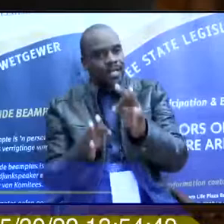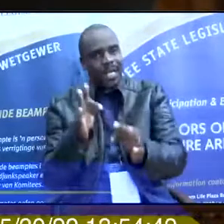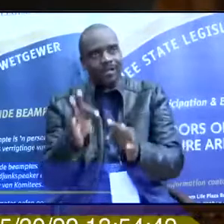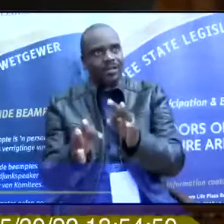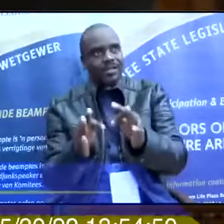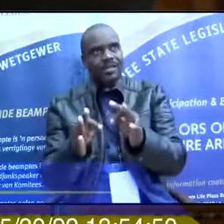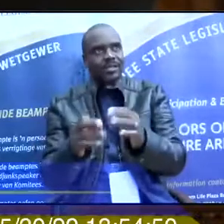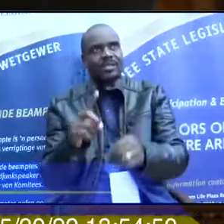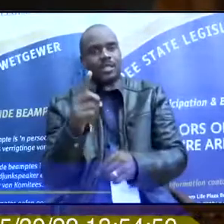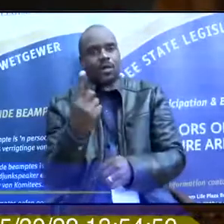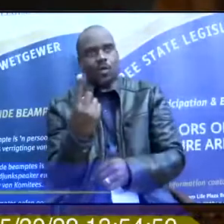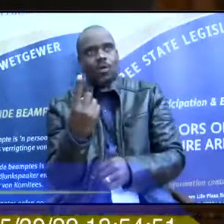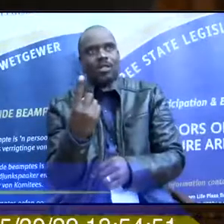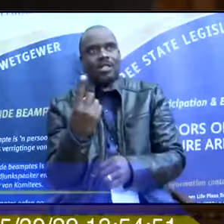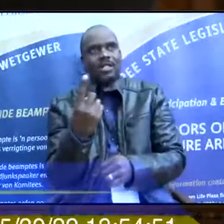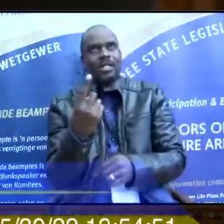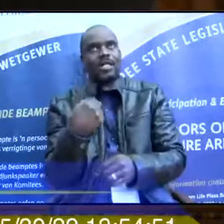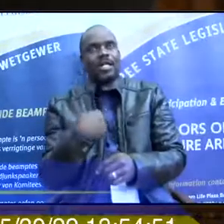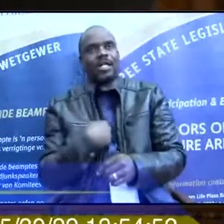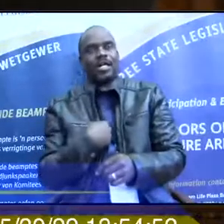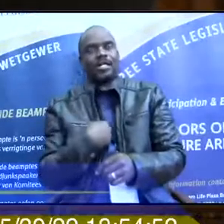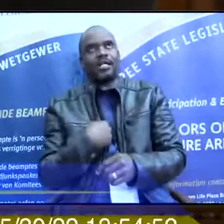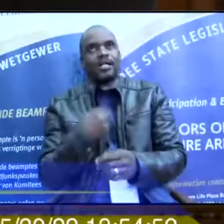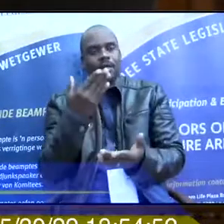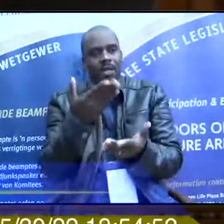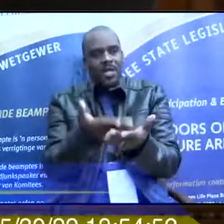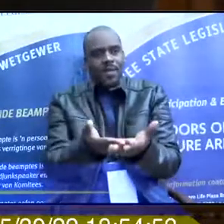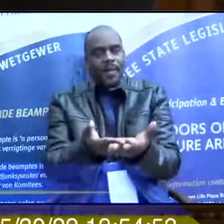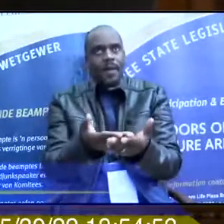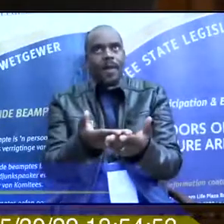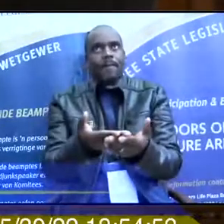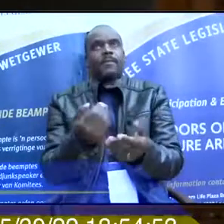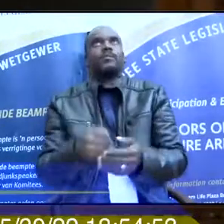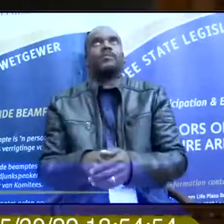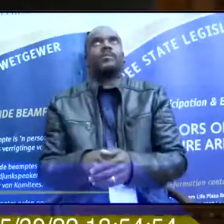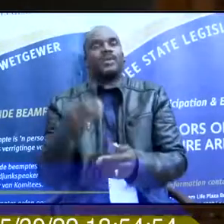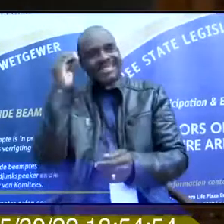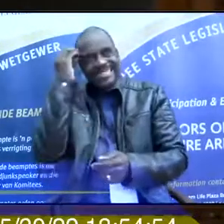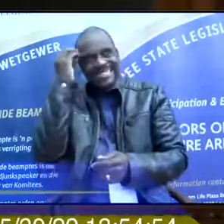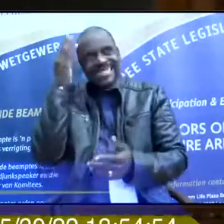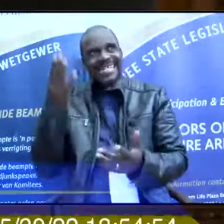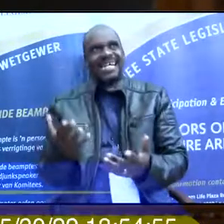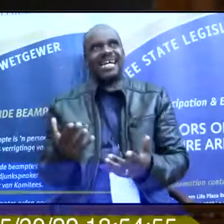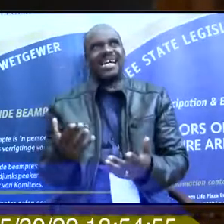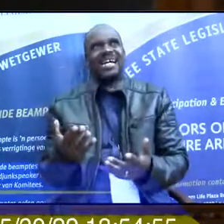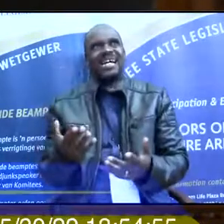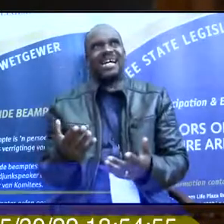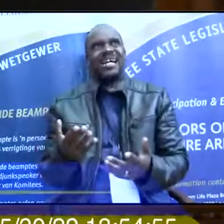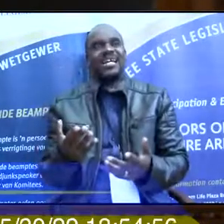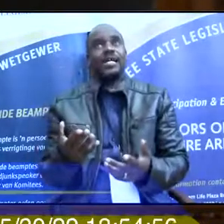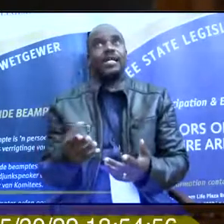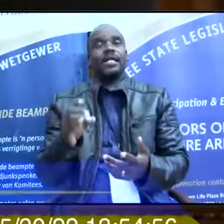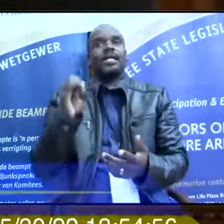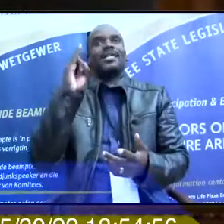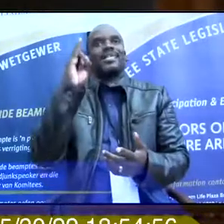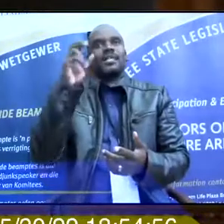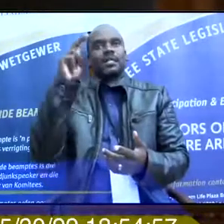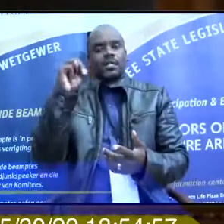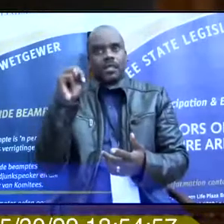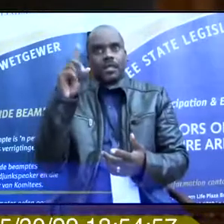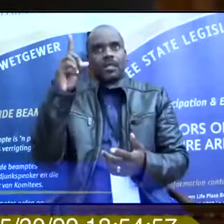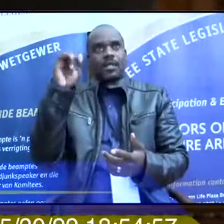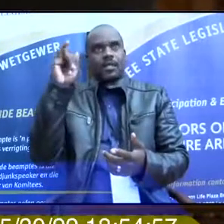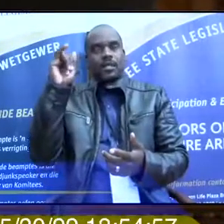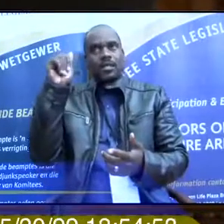that we we want to call is the issue of the um the crime in daba campaign or crime in